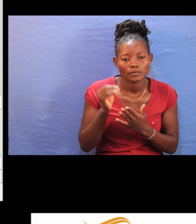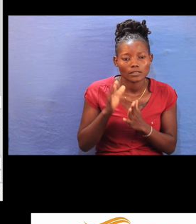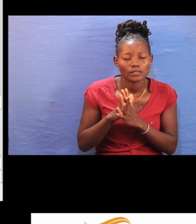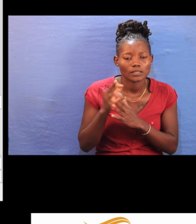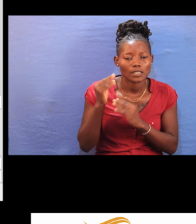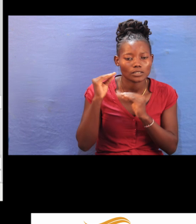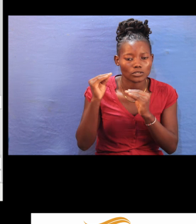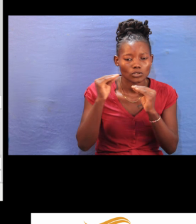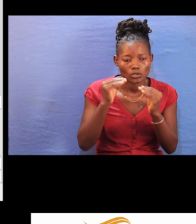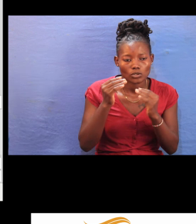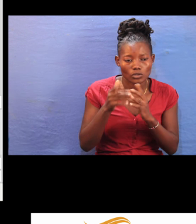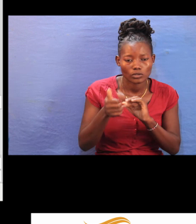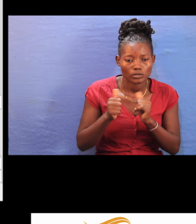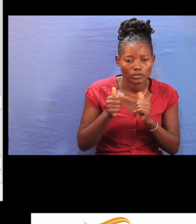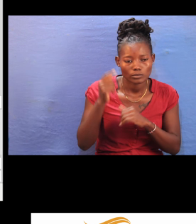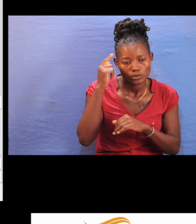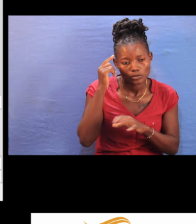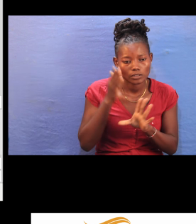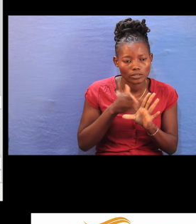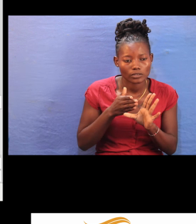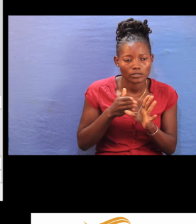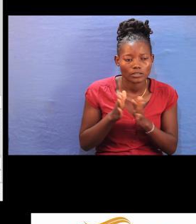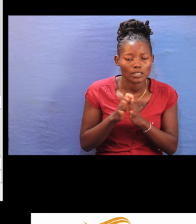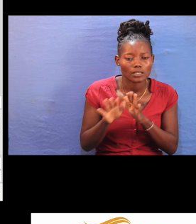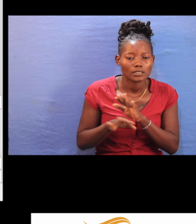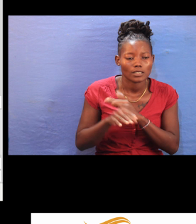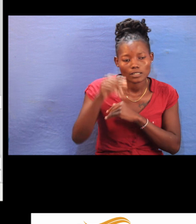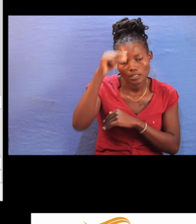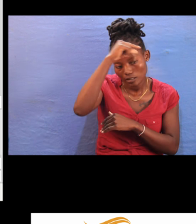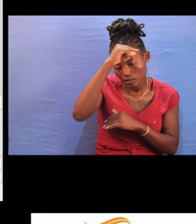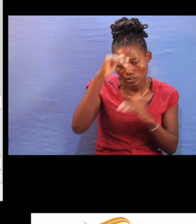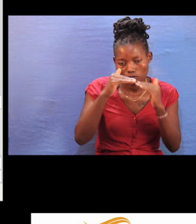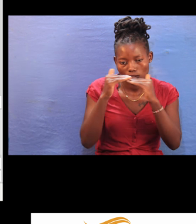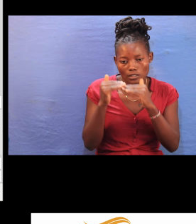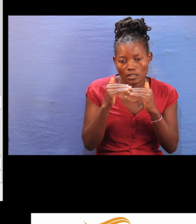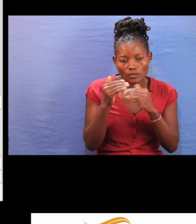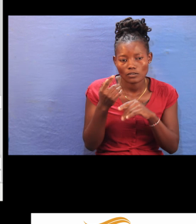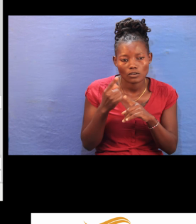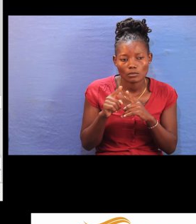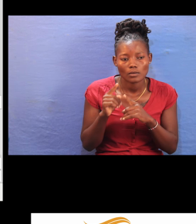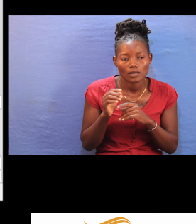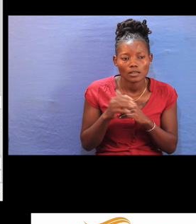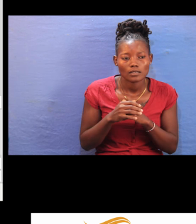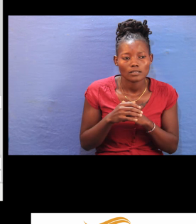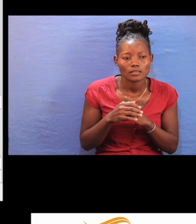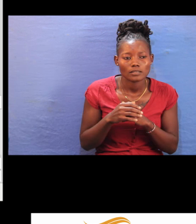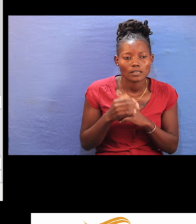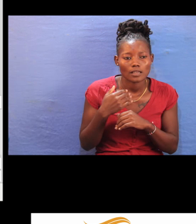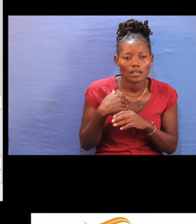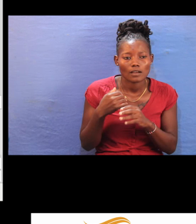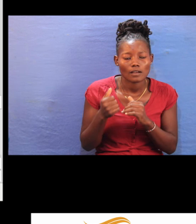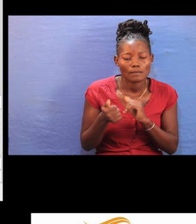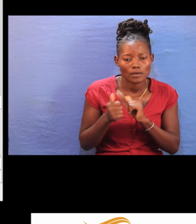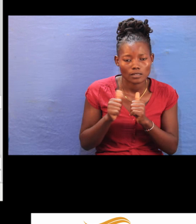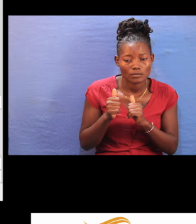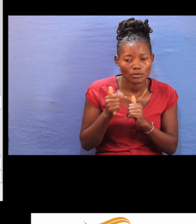sports psychology at the undergraduate and graduate level. But I wouldn't say that I am a sports psychologist, but